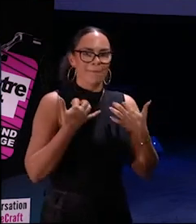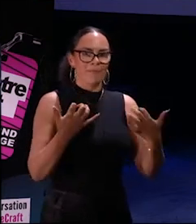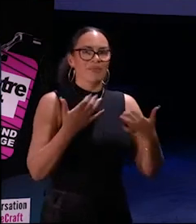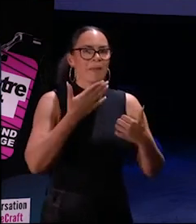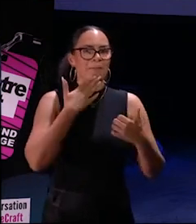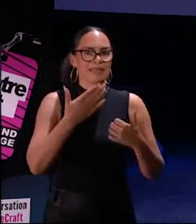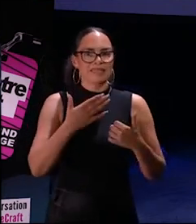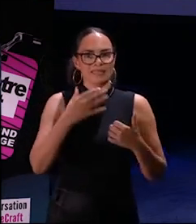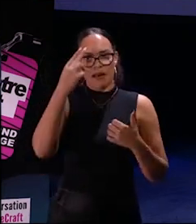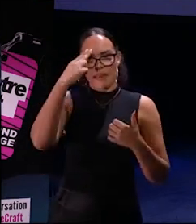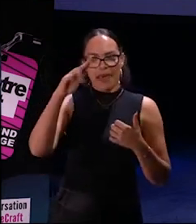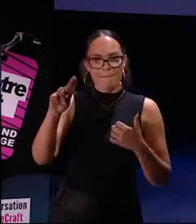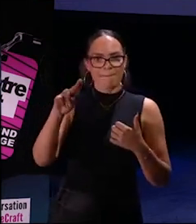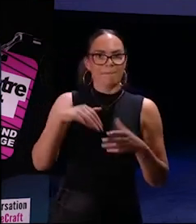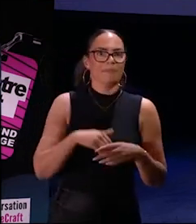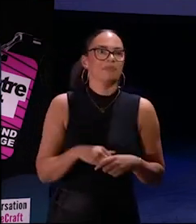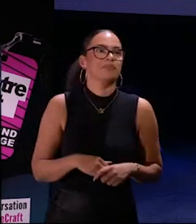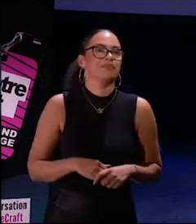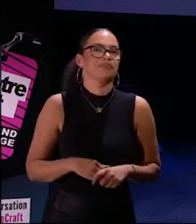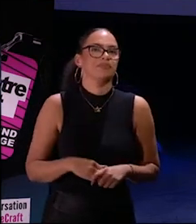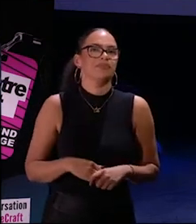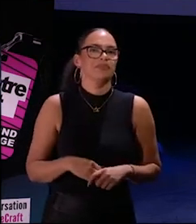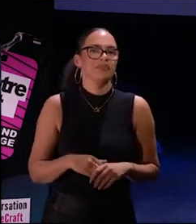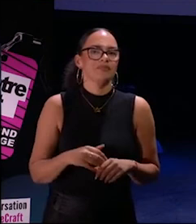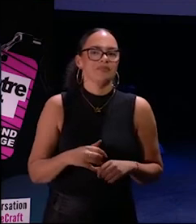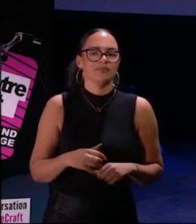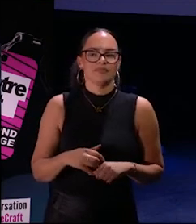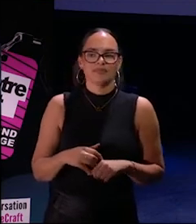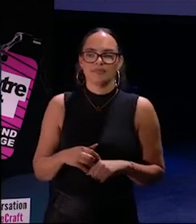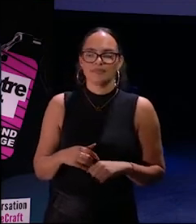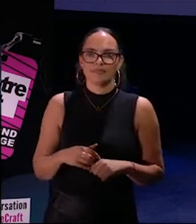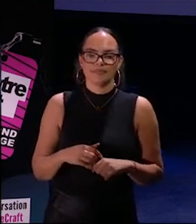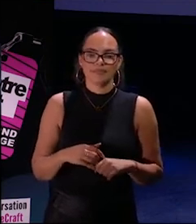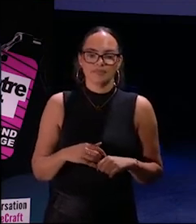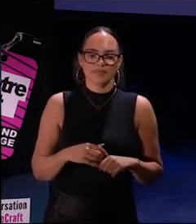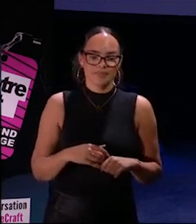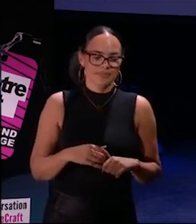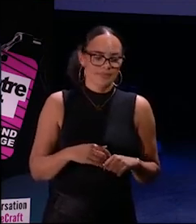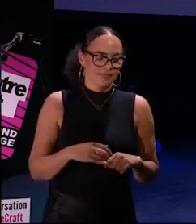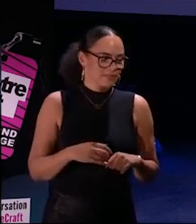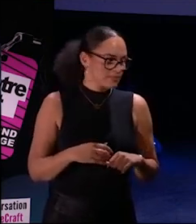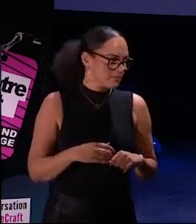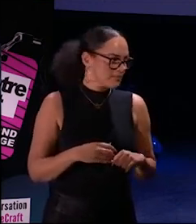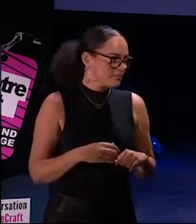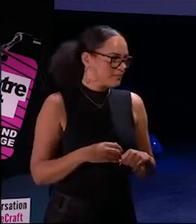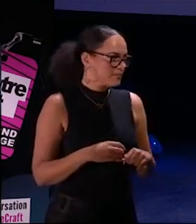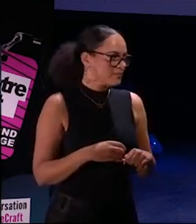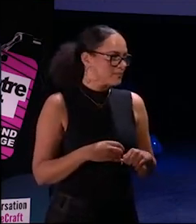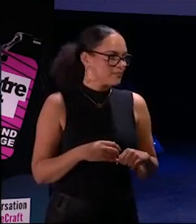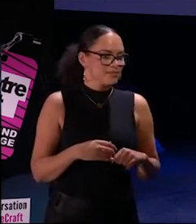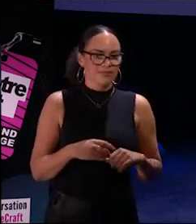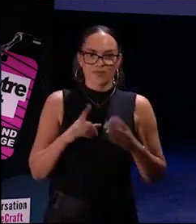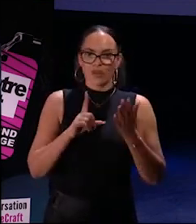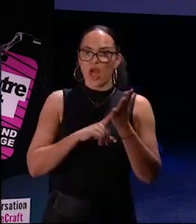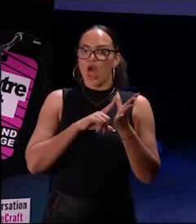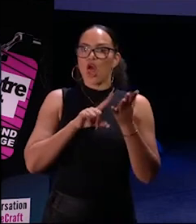your name and hands up. Let's get some questions for this fabulous panel. Let's go here first. Hello. Lauren,